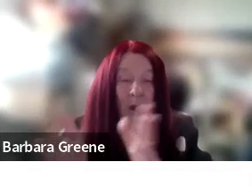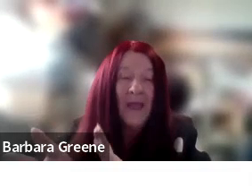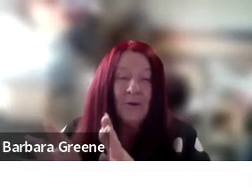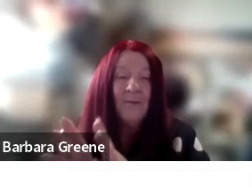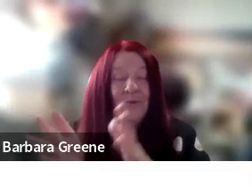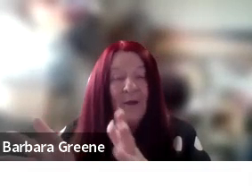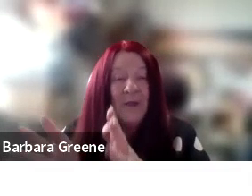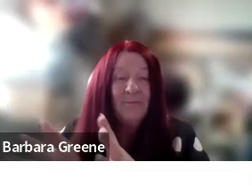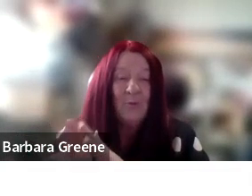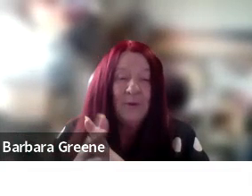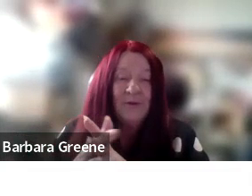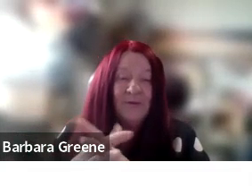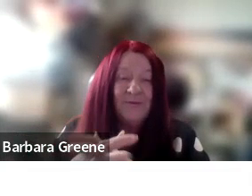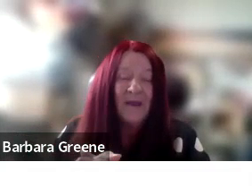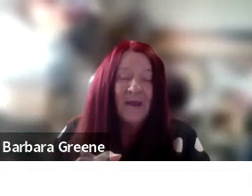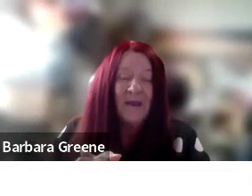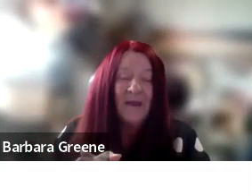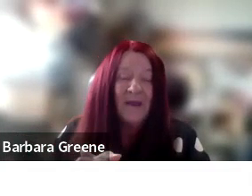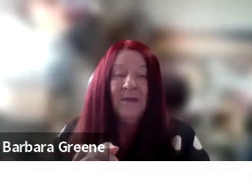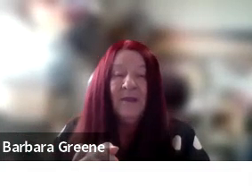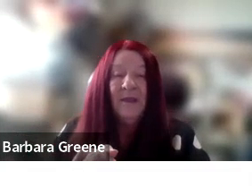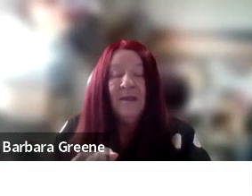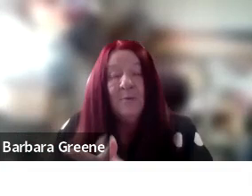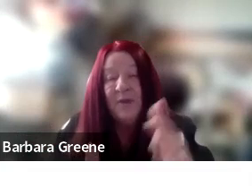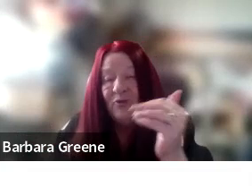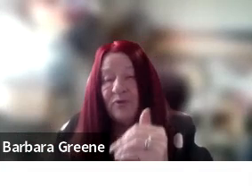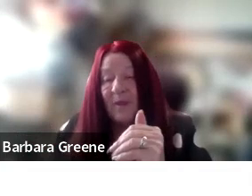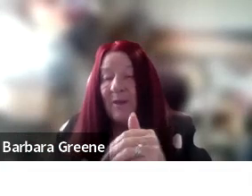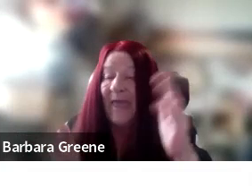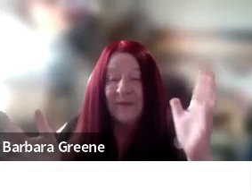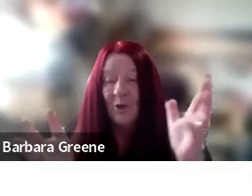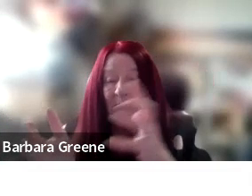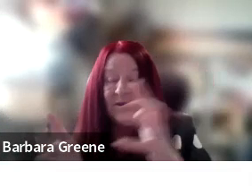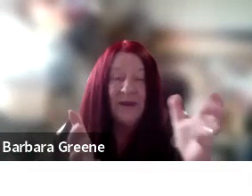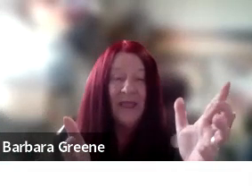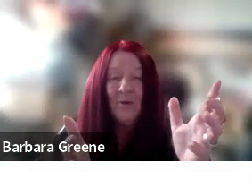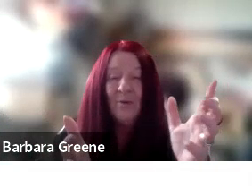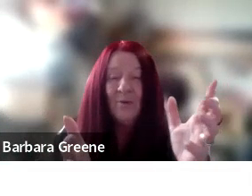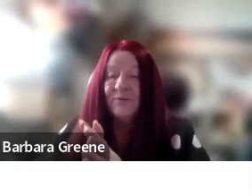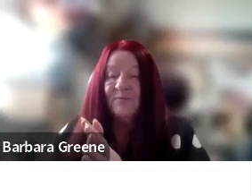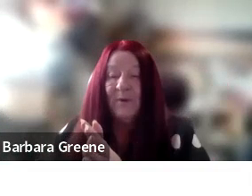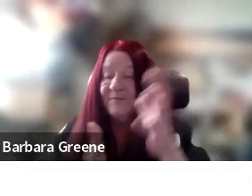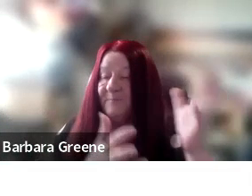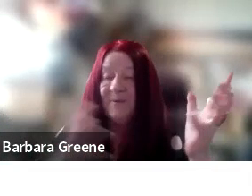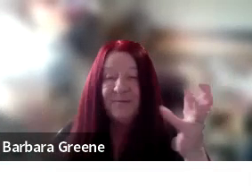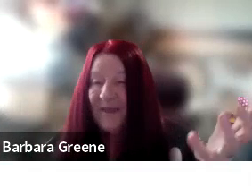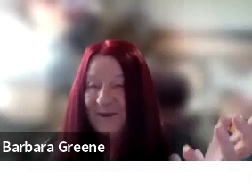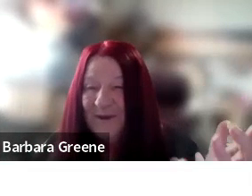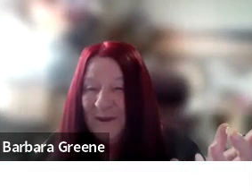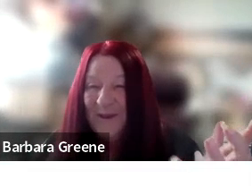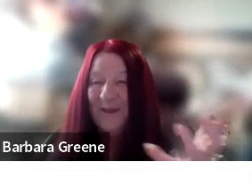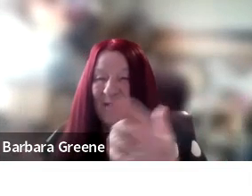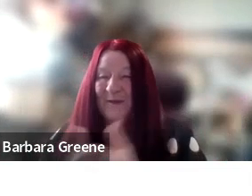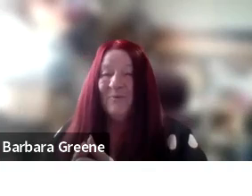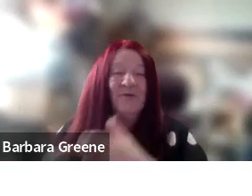for our outcome, for the outcome that we desired. But it was interesting. As I look at it now, it looks very